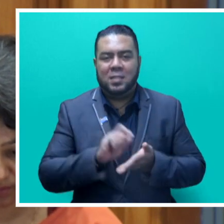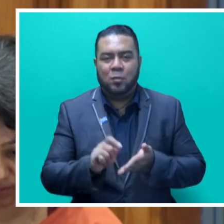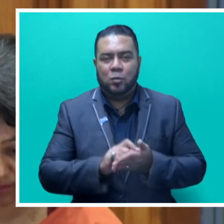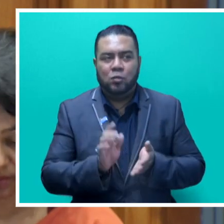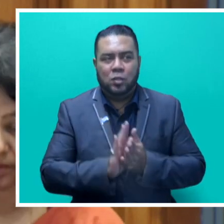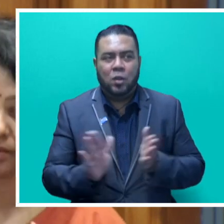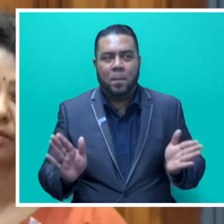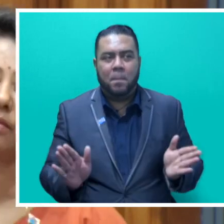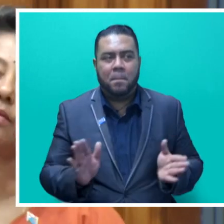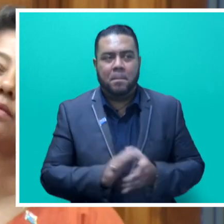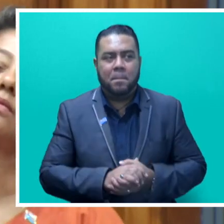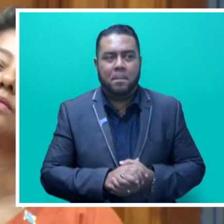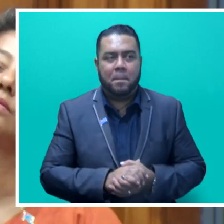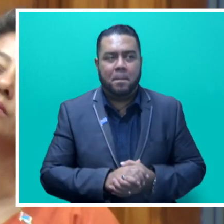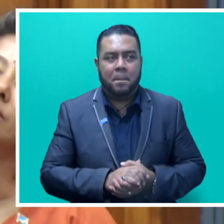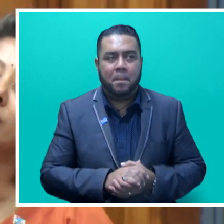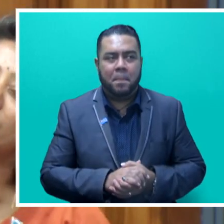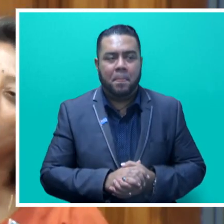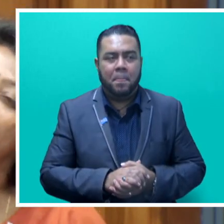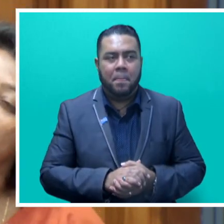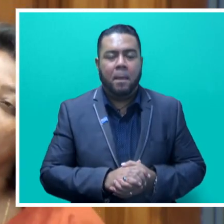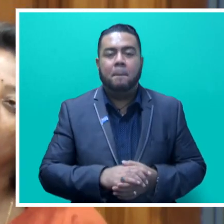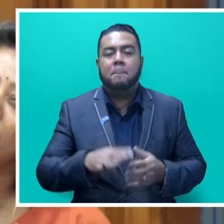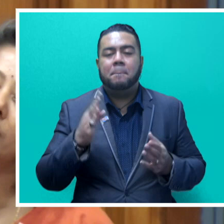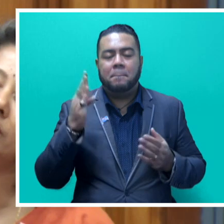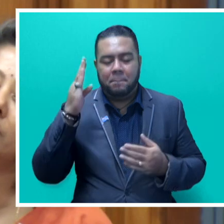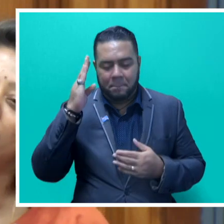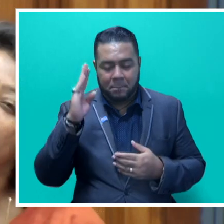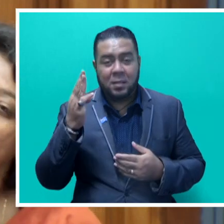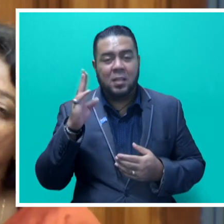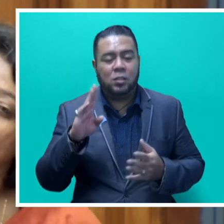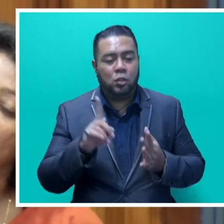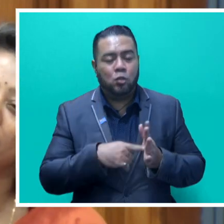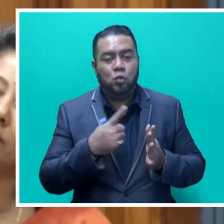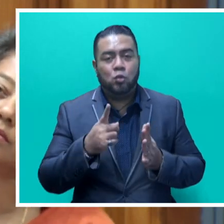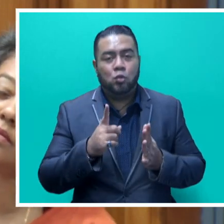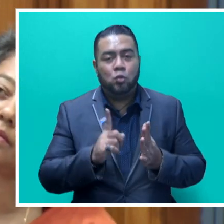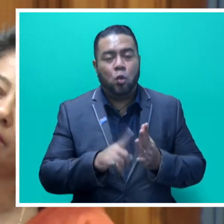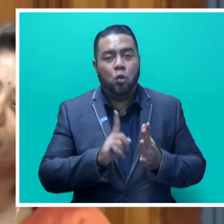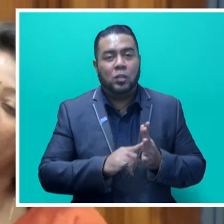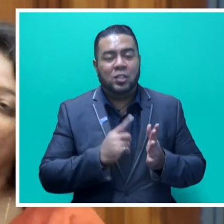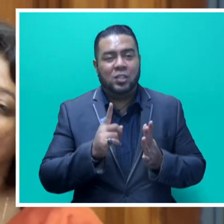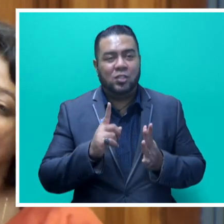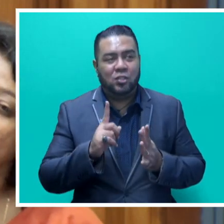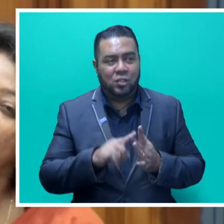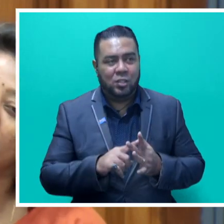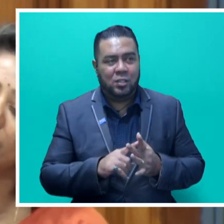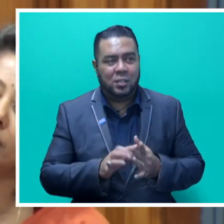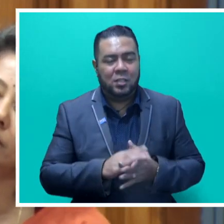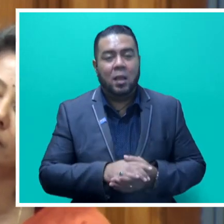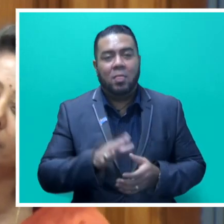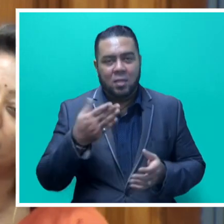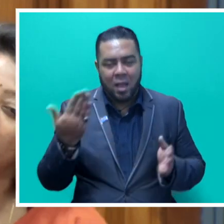office of the Prime Minister by the Venerable Mr. Chochi Kotambalau. This was in the administration of the late Turanga Tuikumbuda, Mr. Lacey